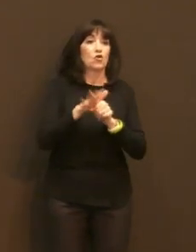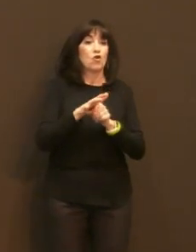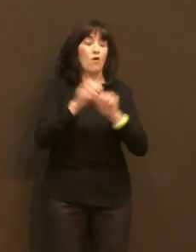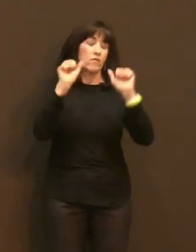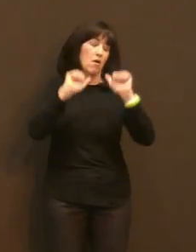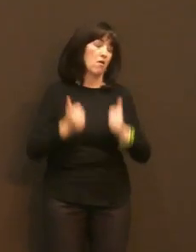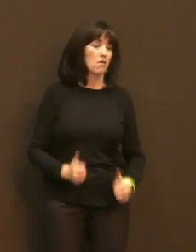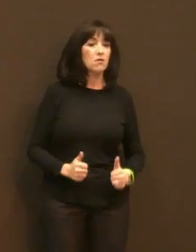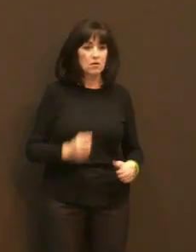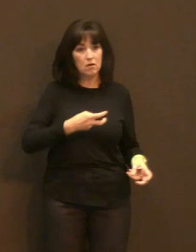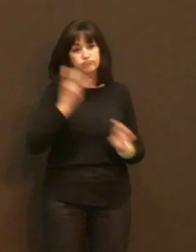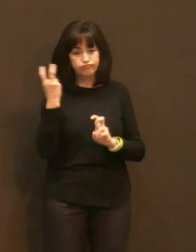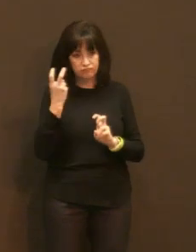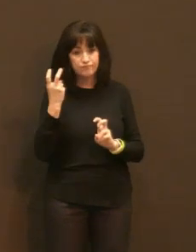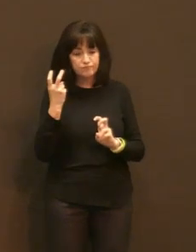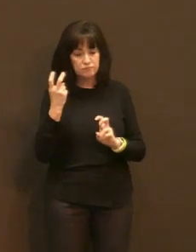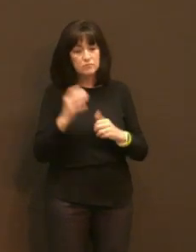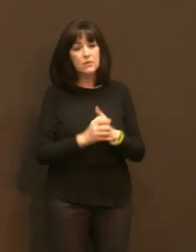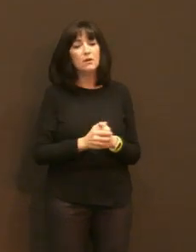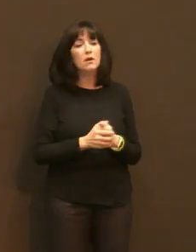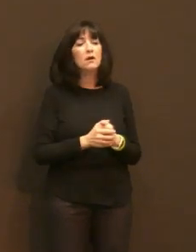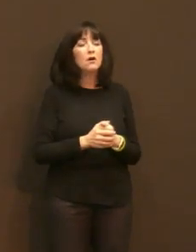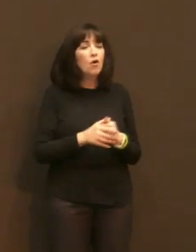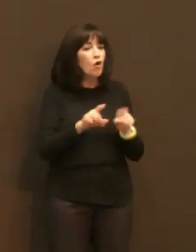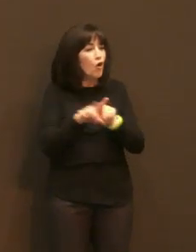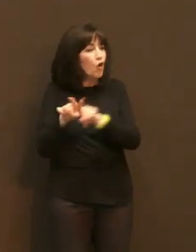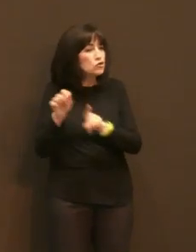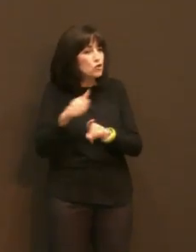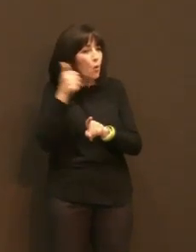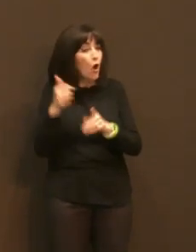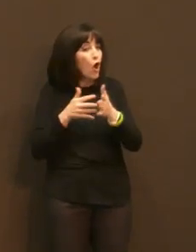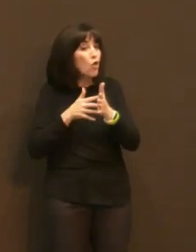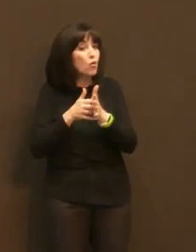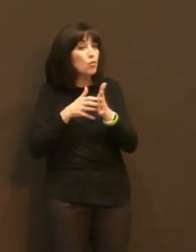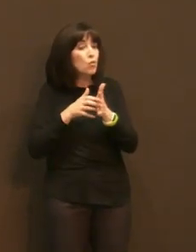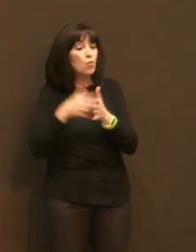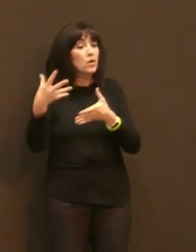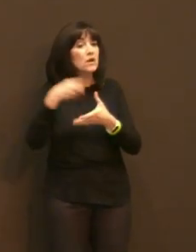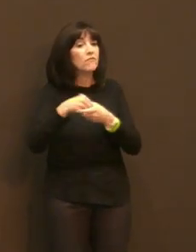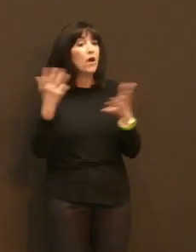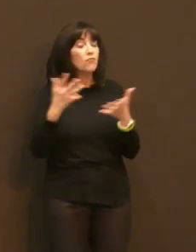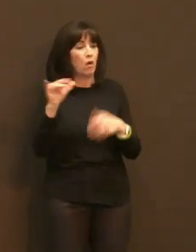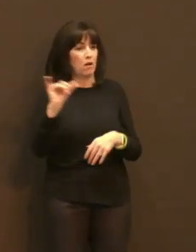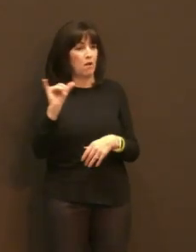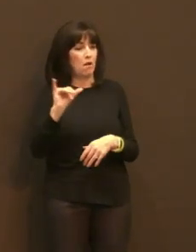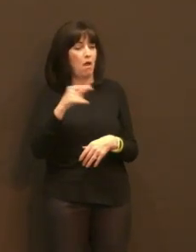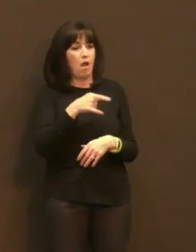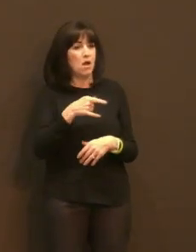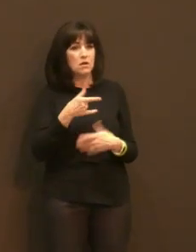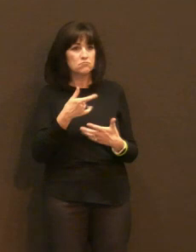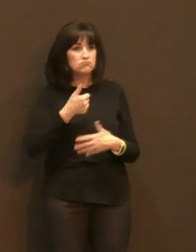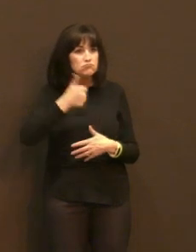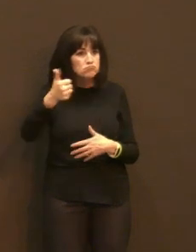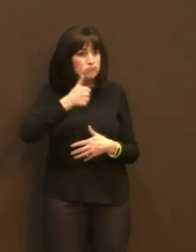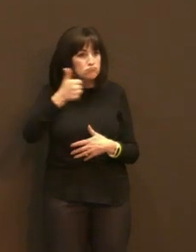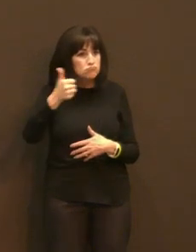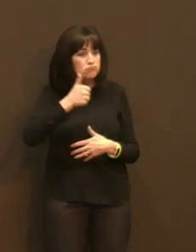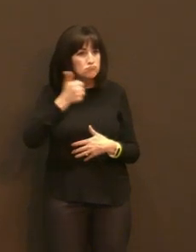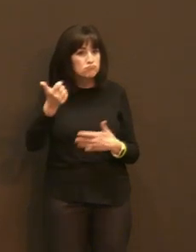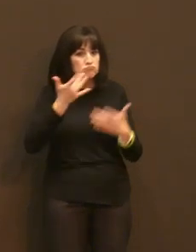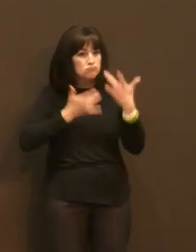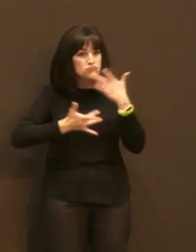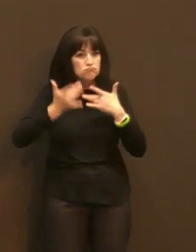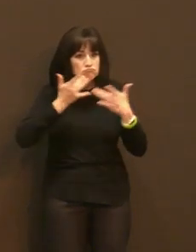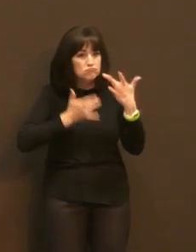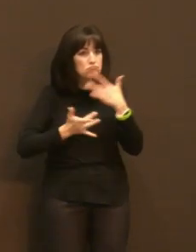access in terms of transportation and the like. And so that's one of the things that we're interested in looking at, particularly as we get